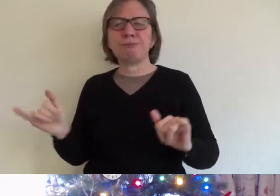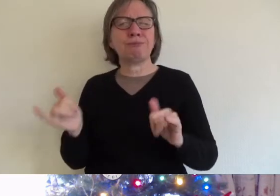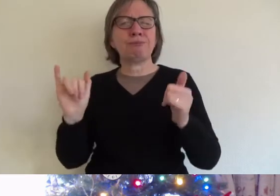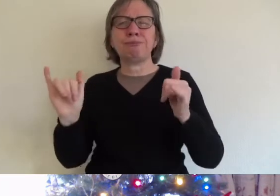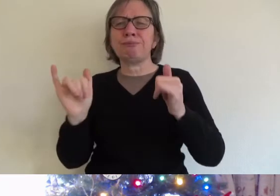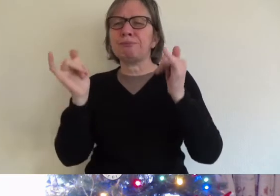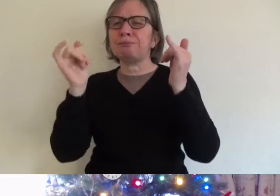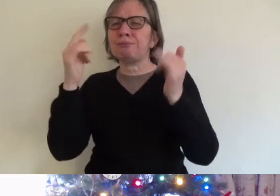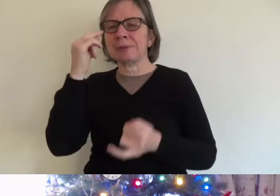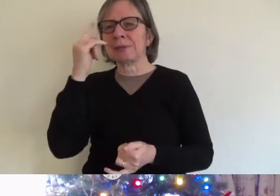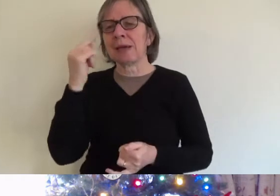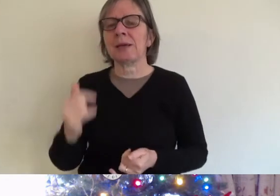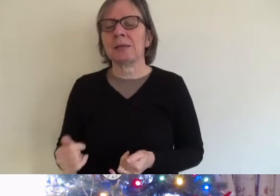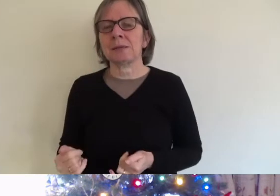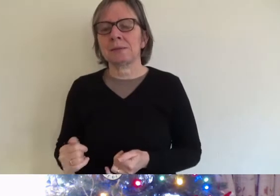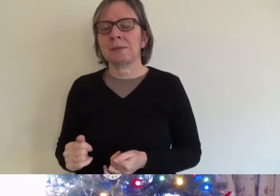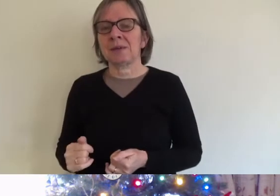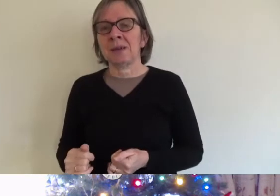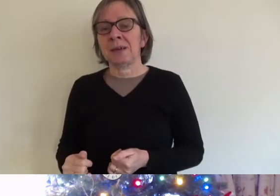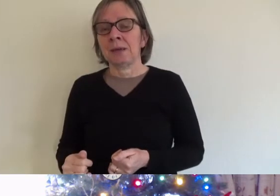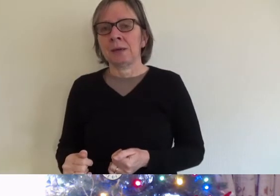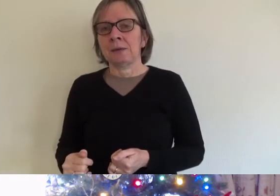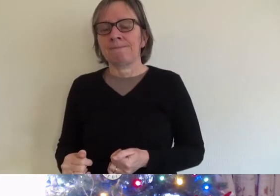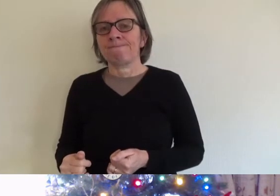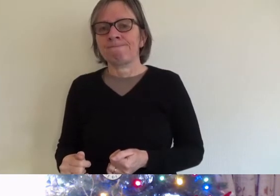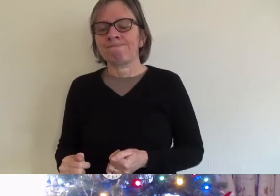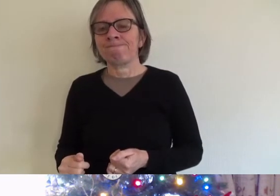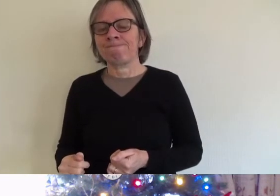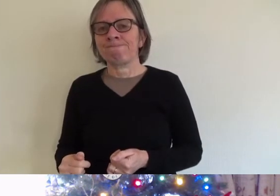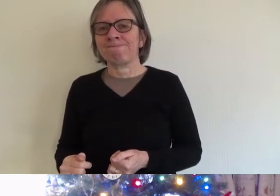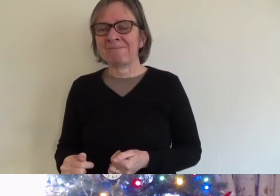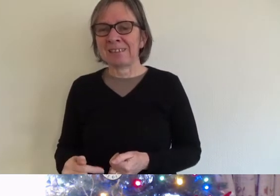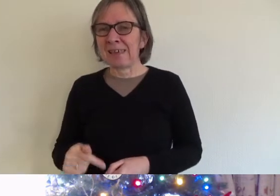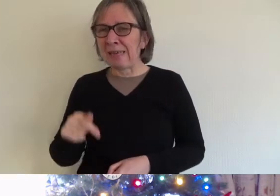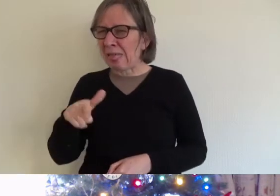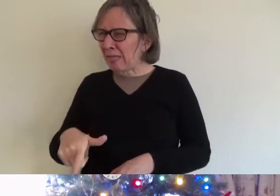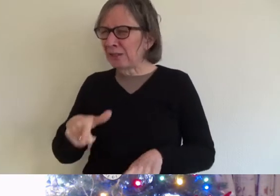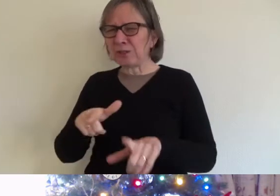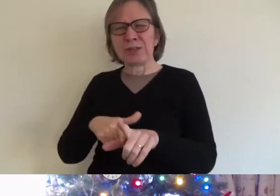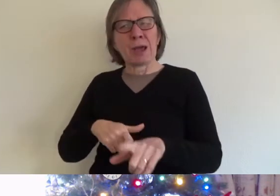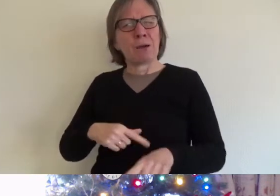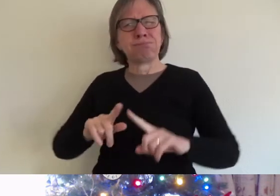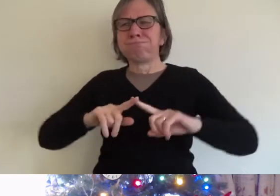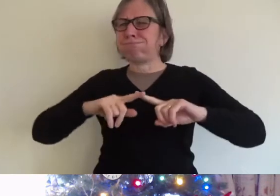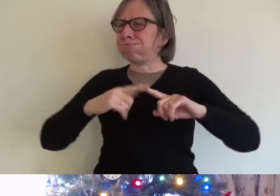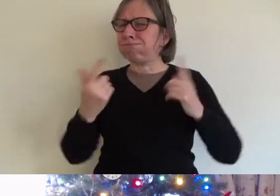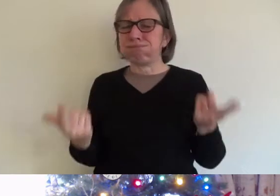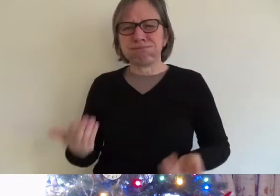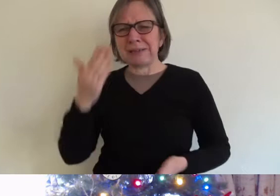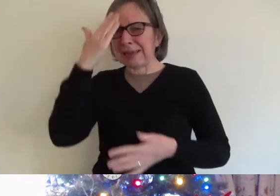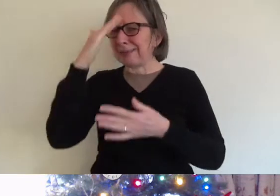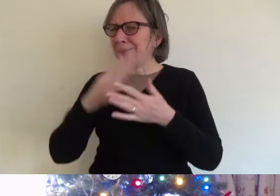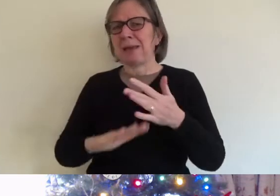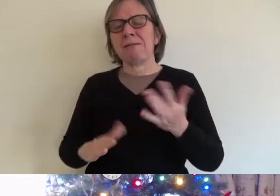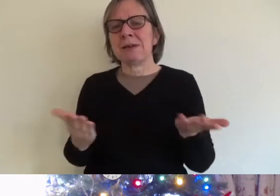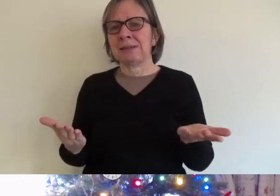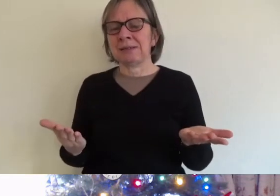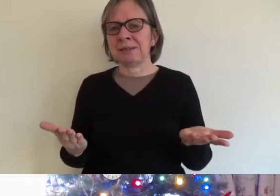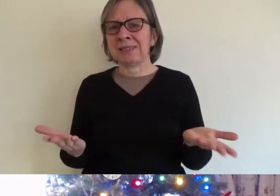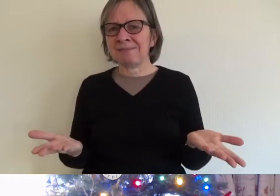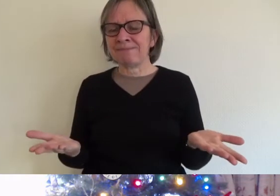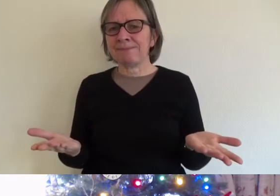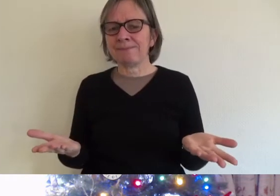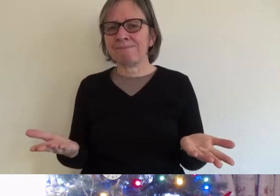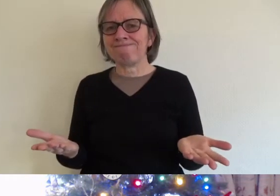enjoy. We are very aware that Christmas this year has been very different for everybody.